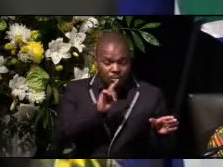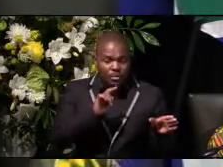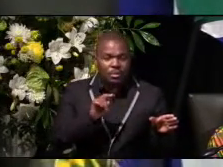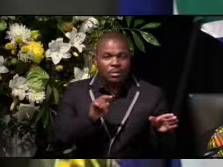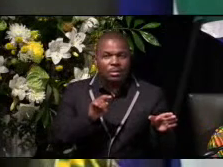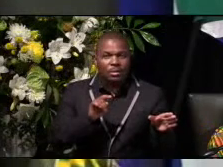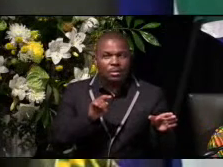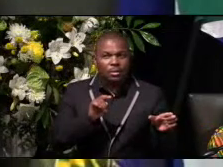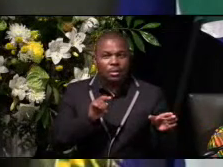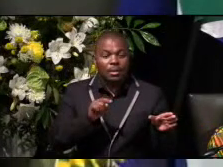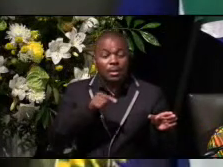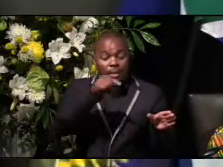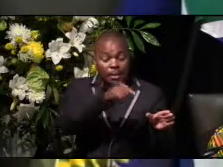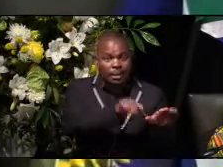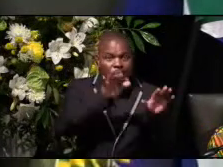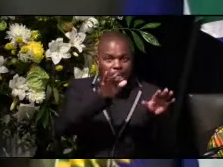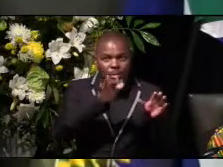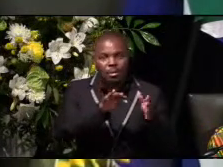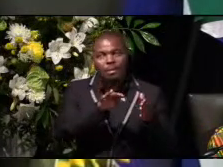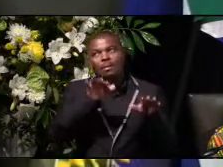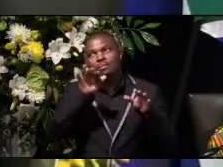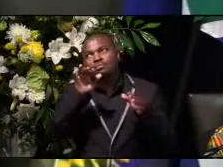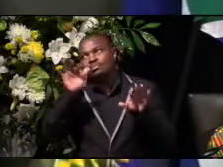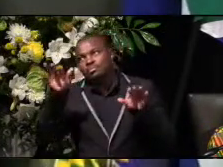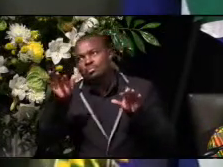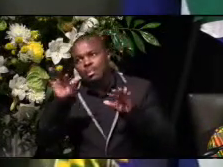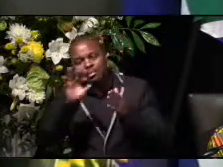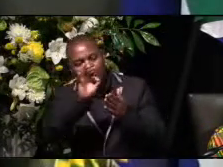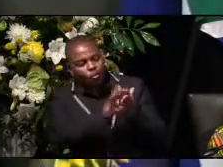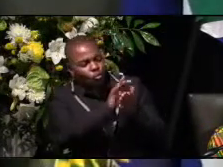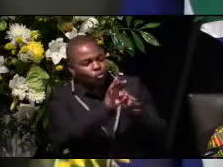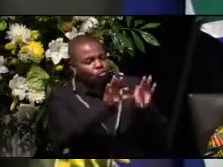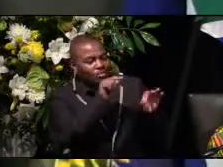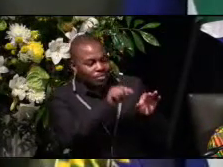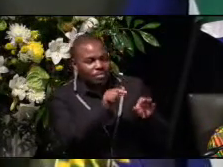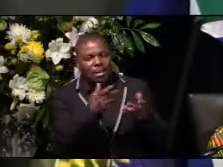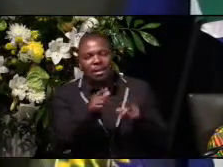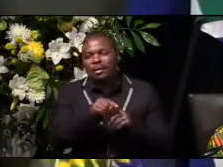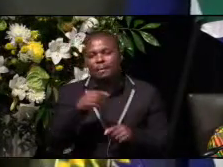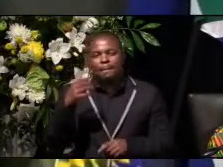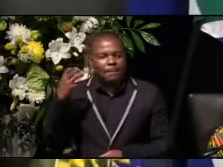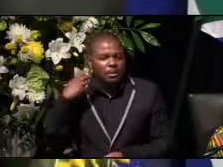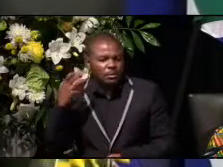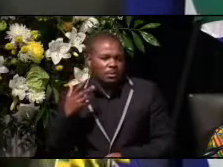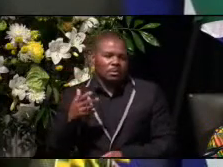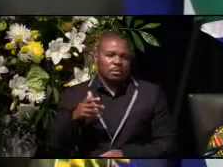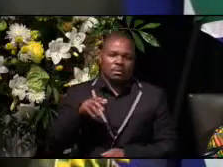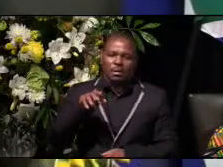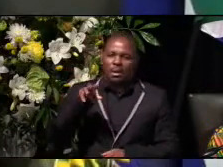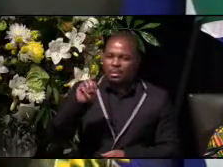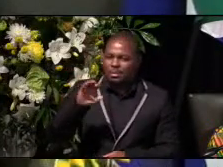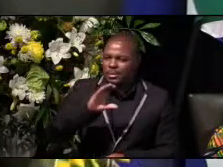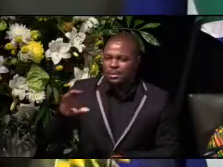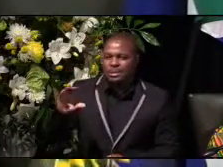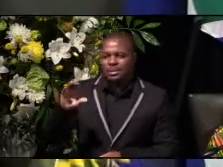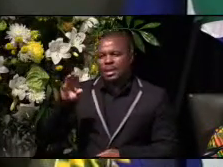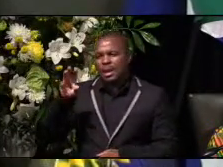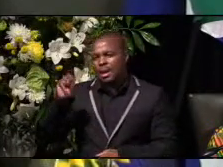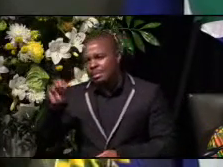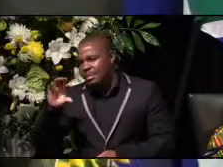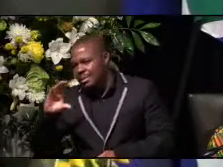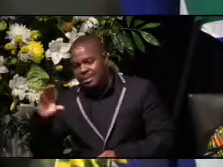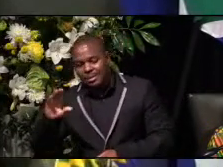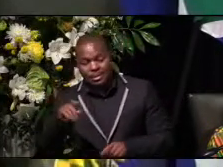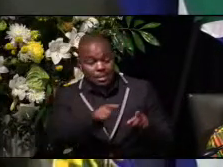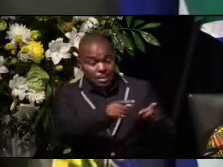publicly elected politicians to ministers the mecs the mmcs they must demand in